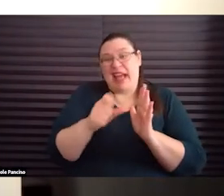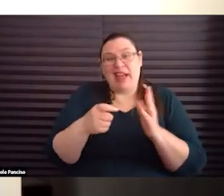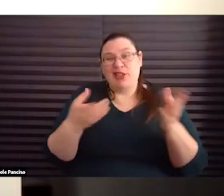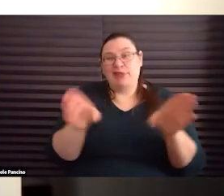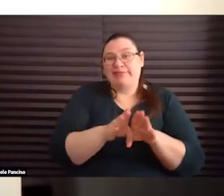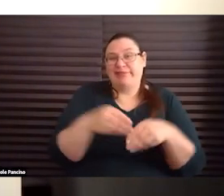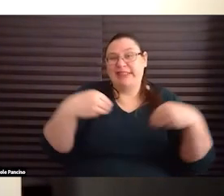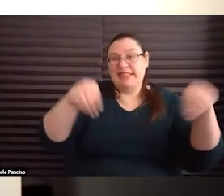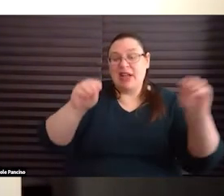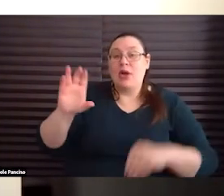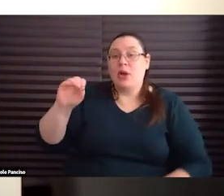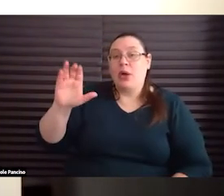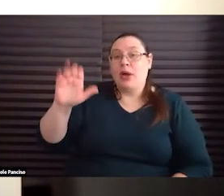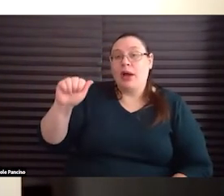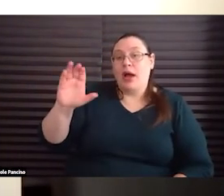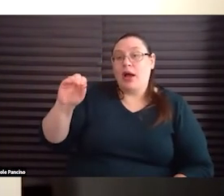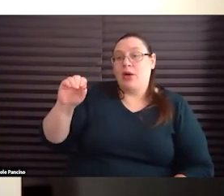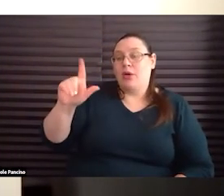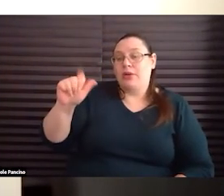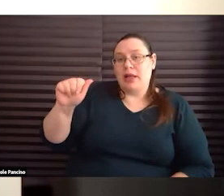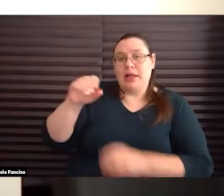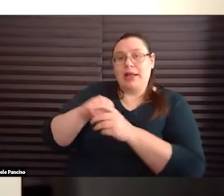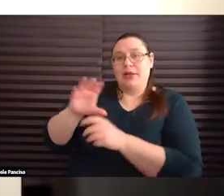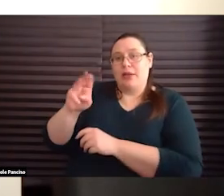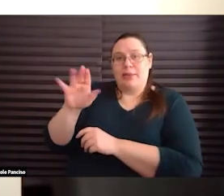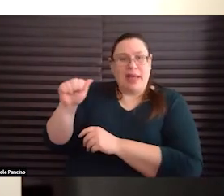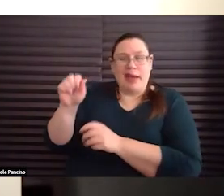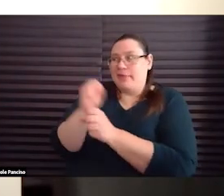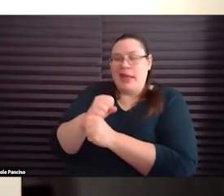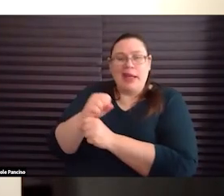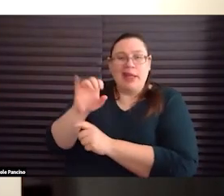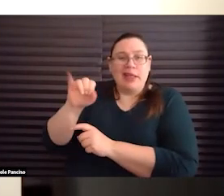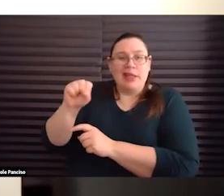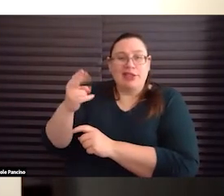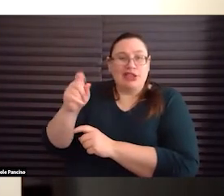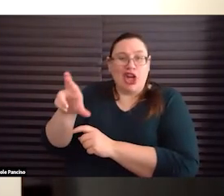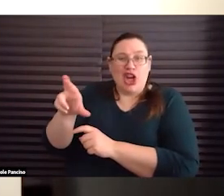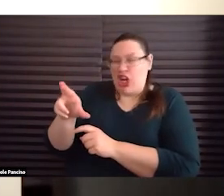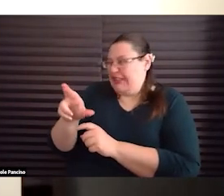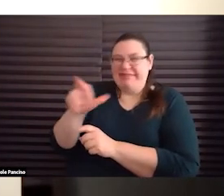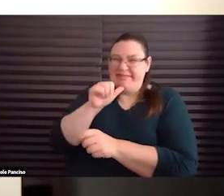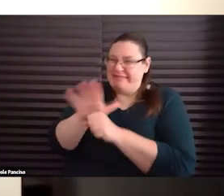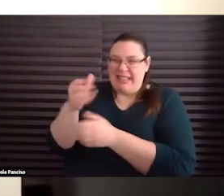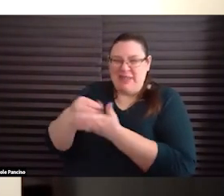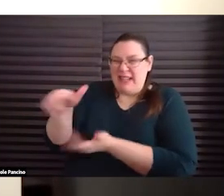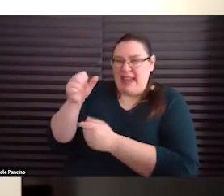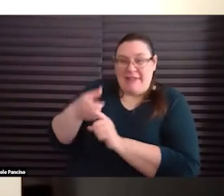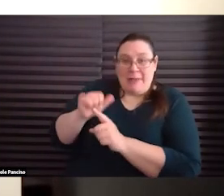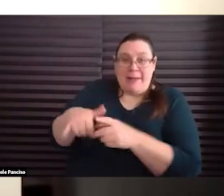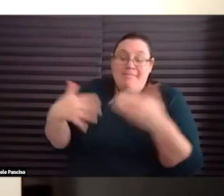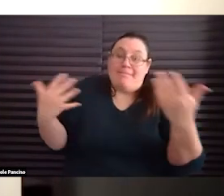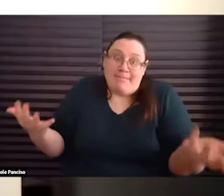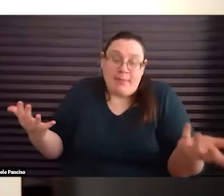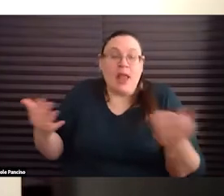Coca-Cola, who owned Columbia, made Ishtar. They didn't like the returns, they got out. So the good part of that